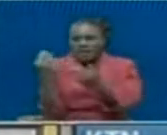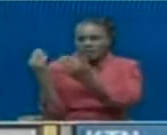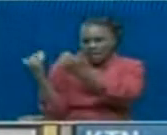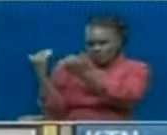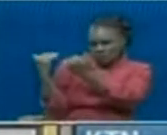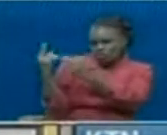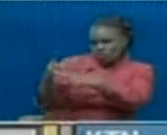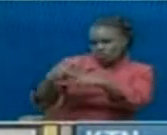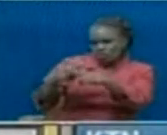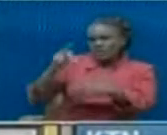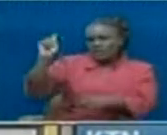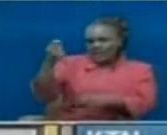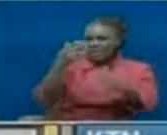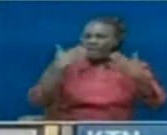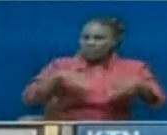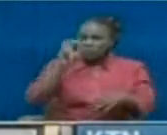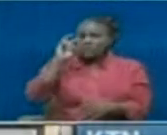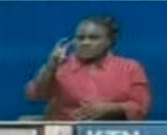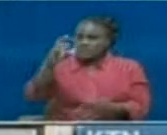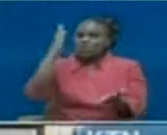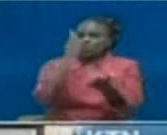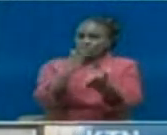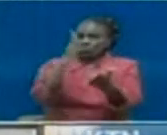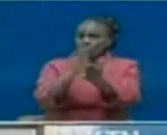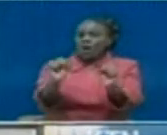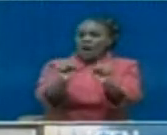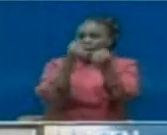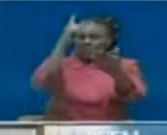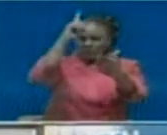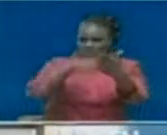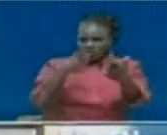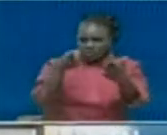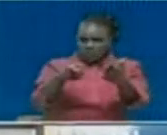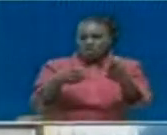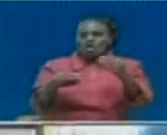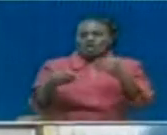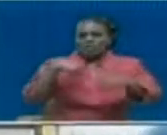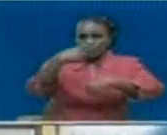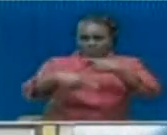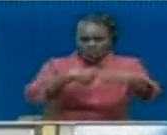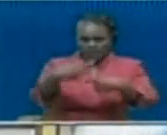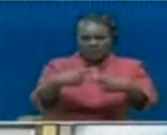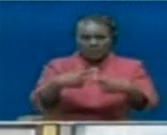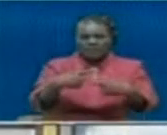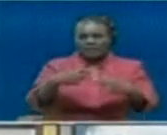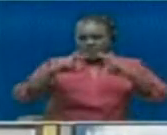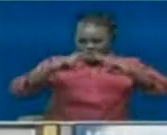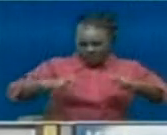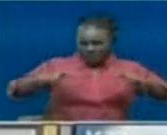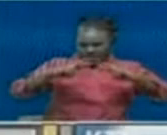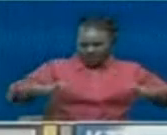future, the Kenyan people will see the outcome of these collaborative processes. They are